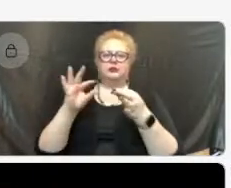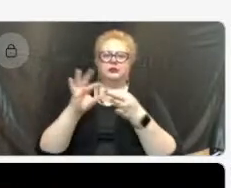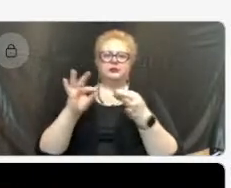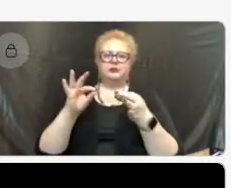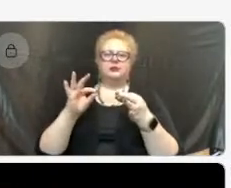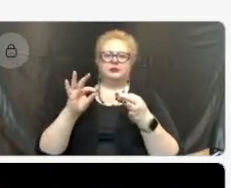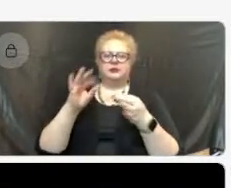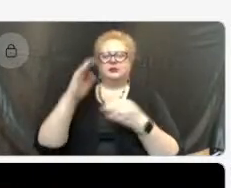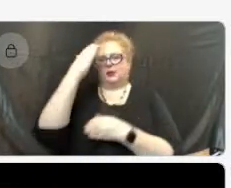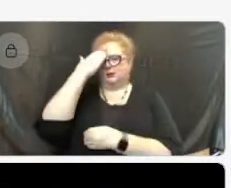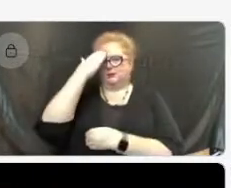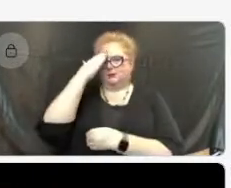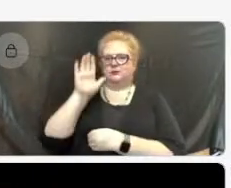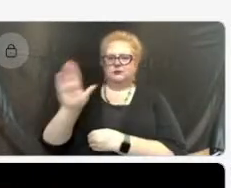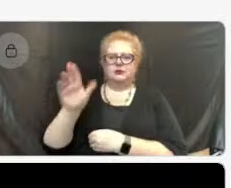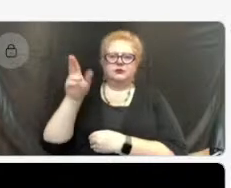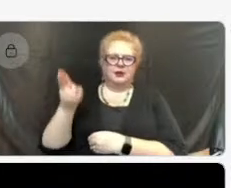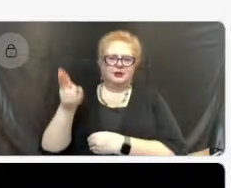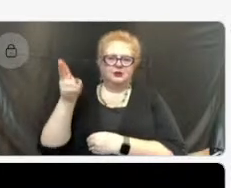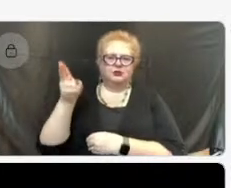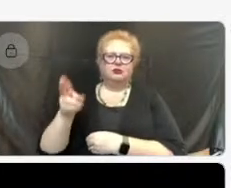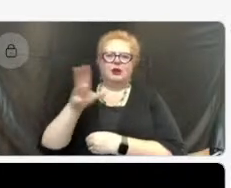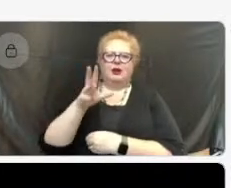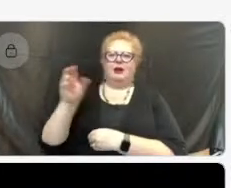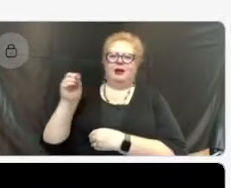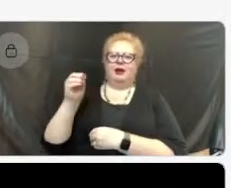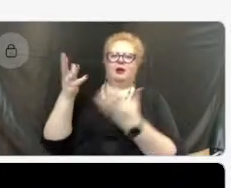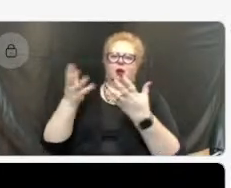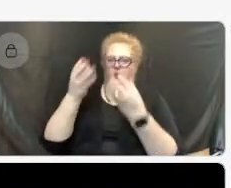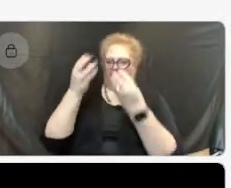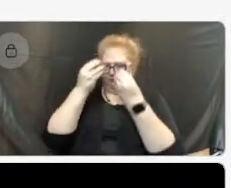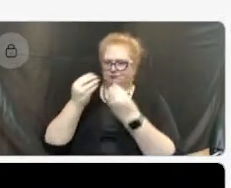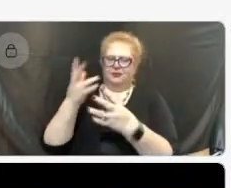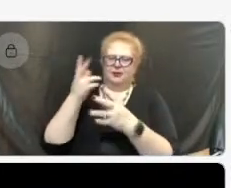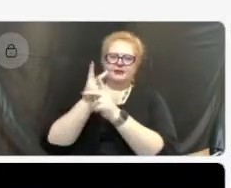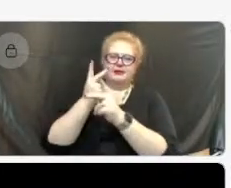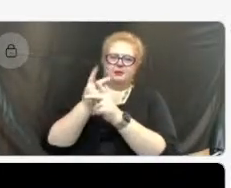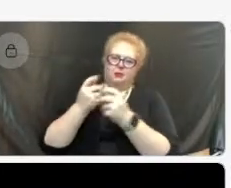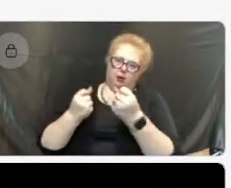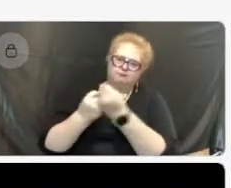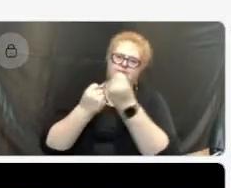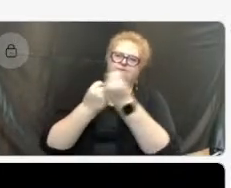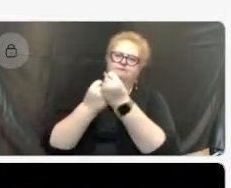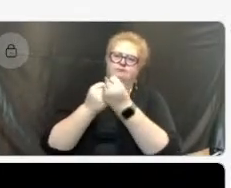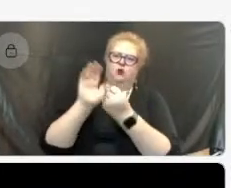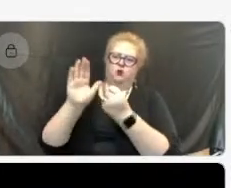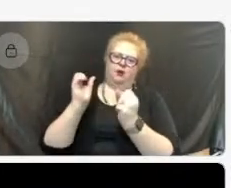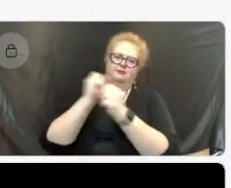and the work, and just say keep up the good fight and the good work. I definitely support.